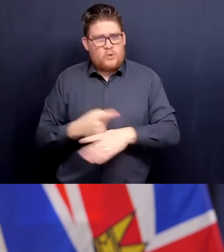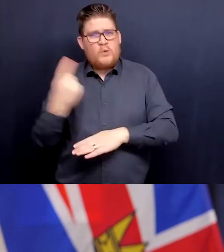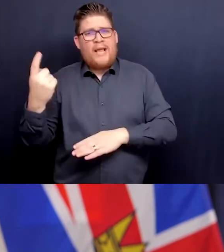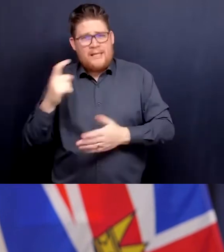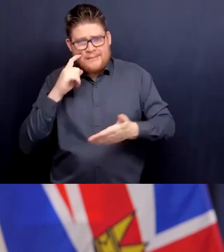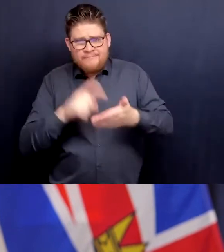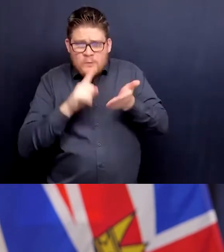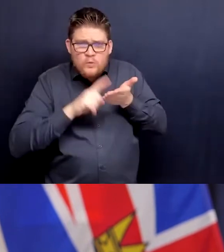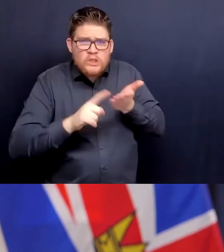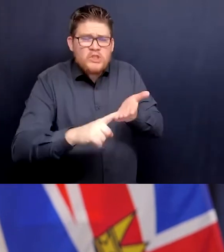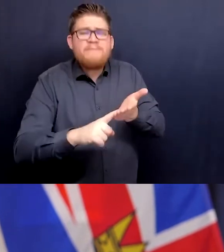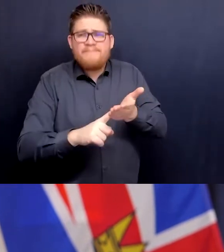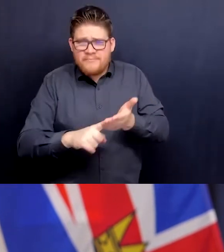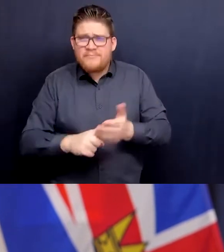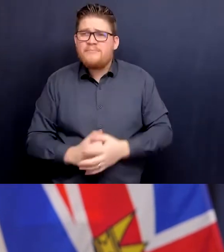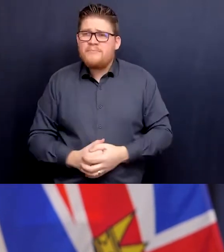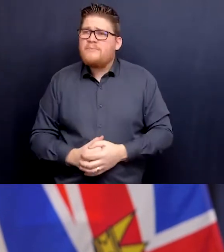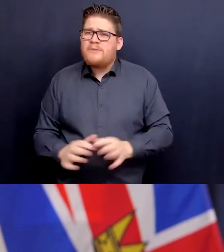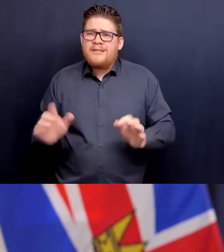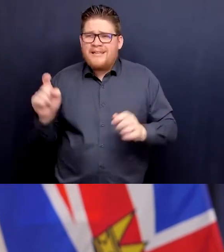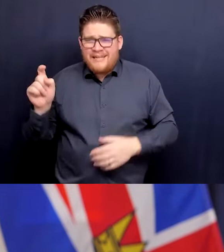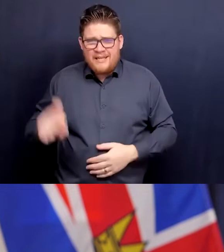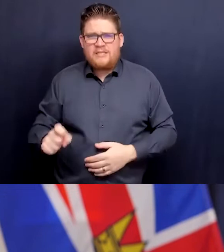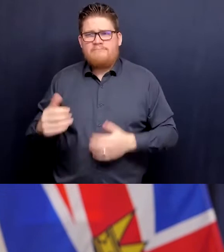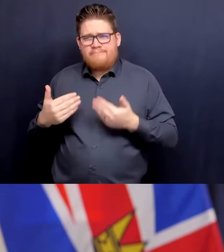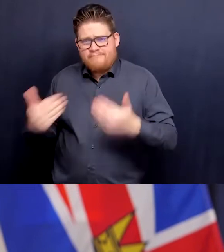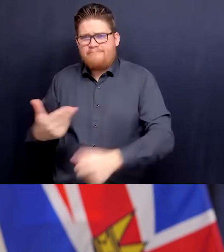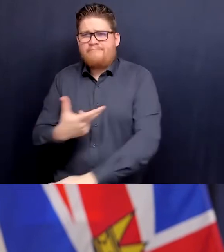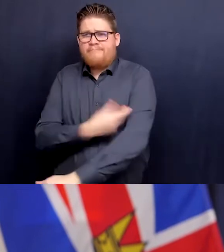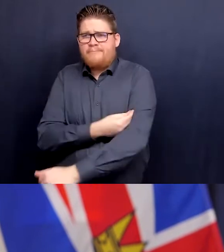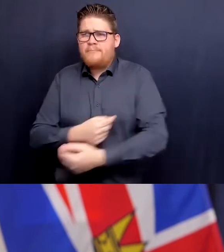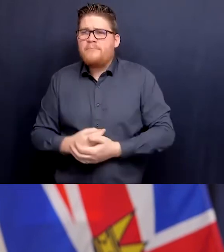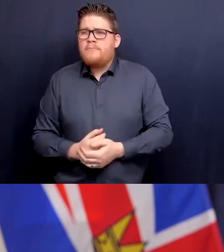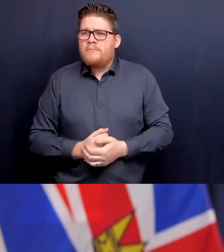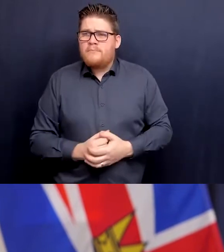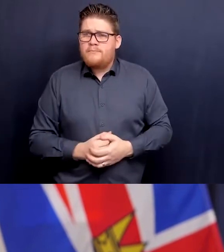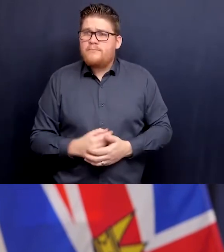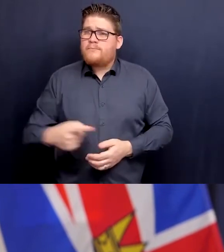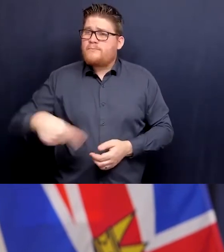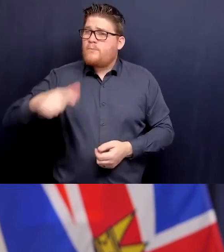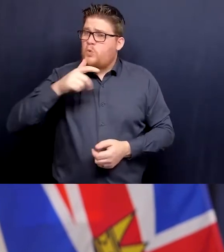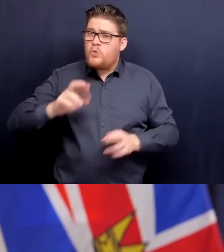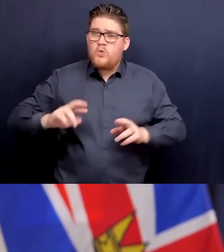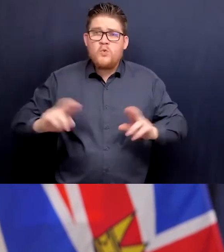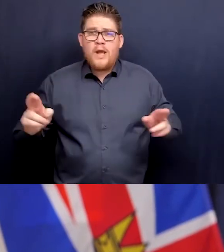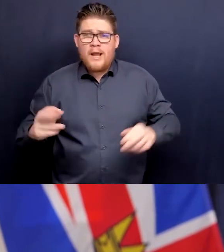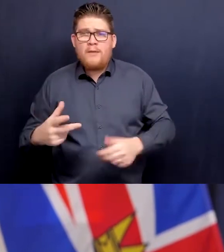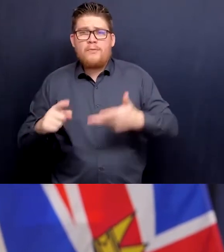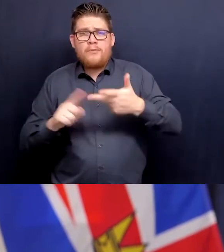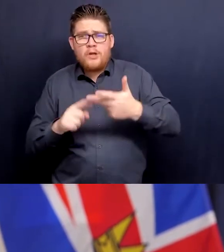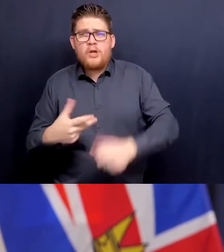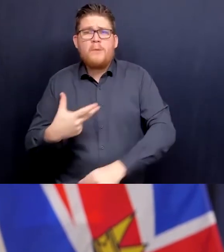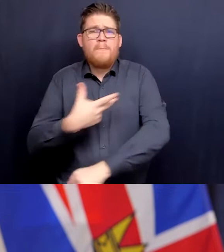think, necessary for people who are ready for their booster dose to get their booster dose. If you're interested in